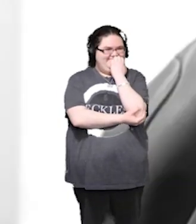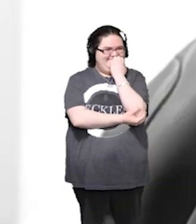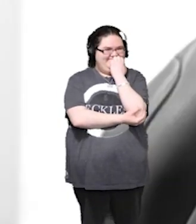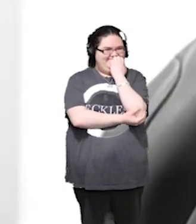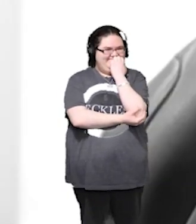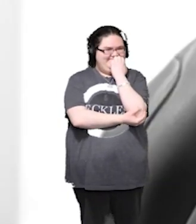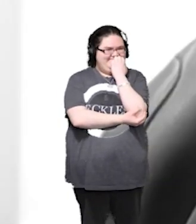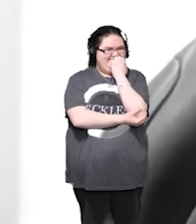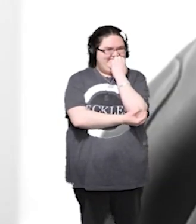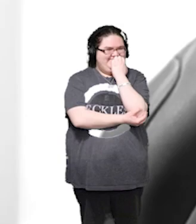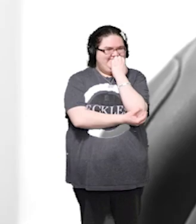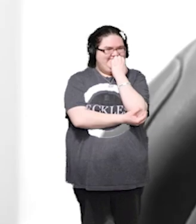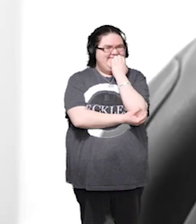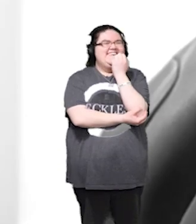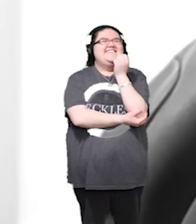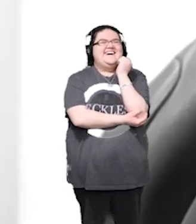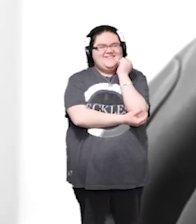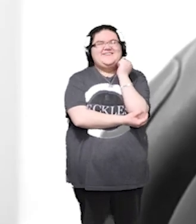nigga.